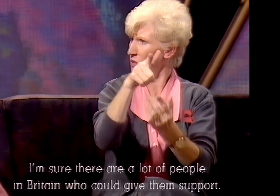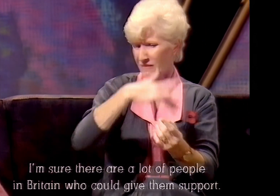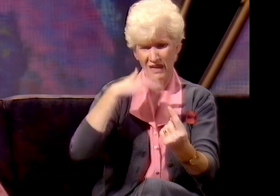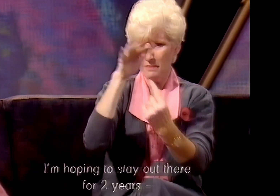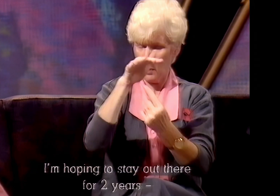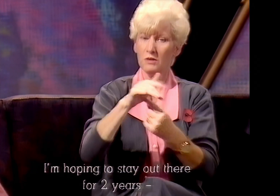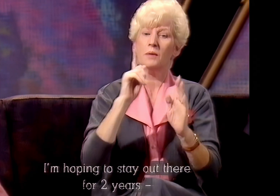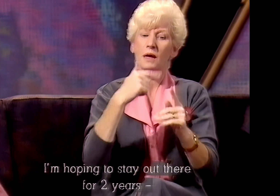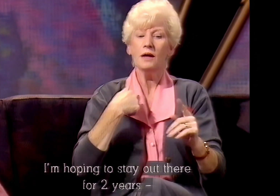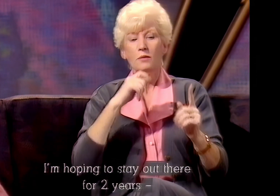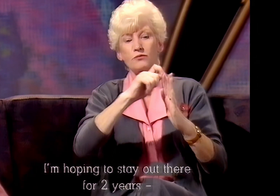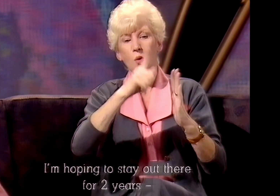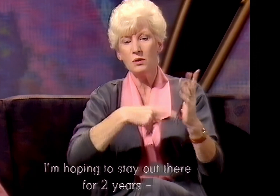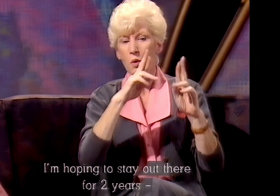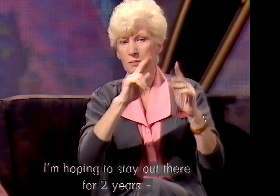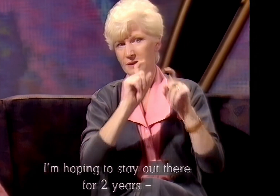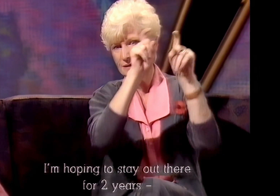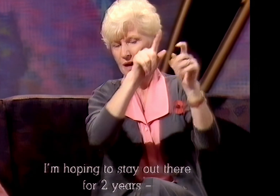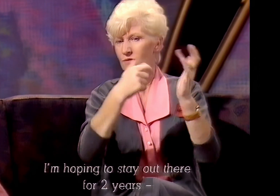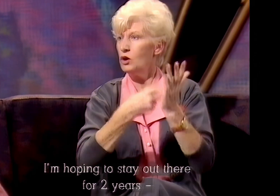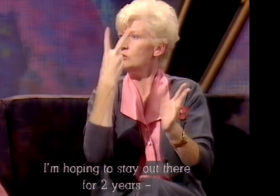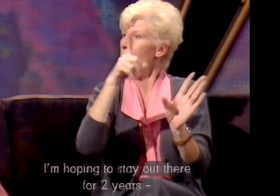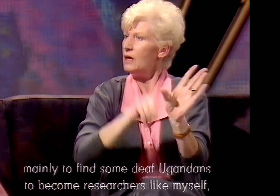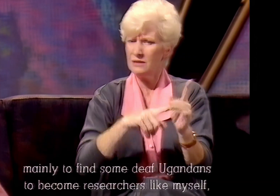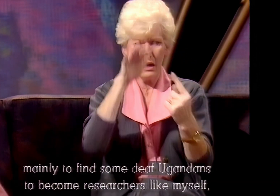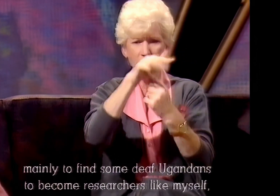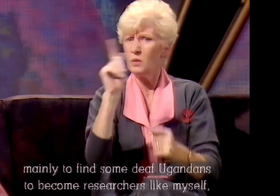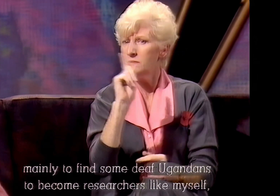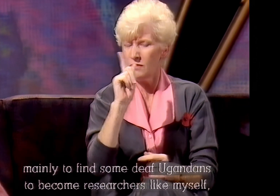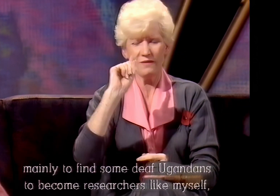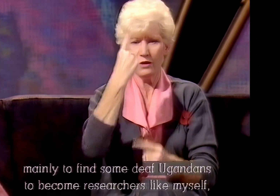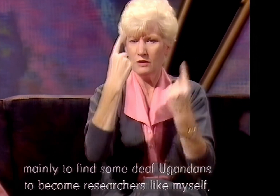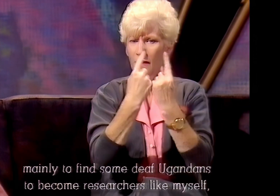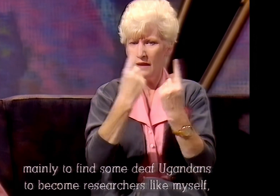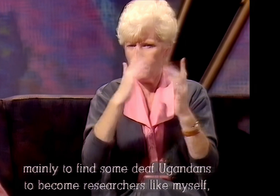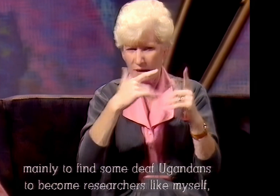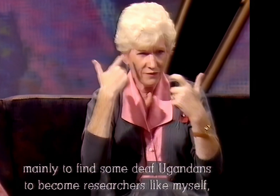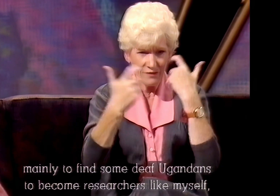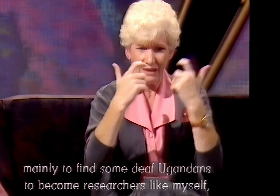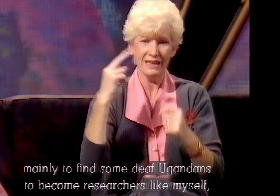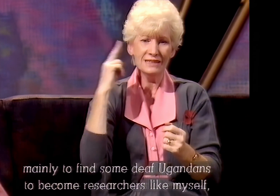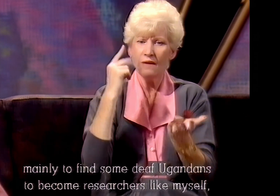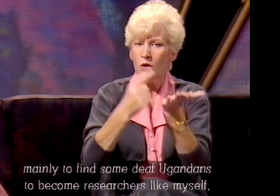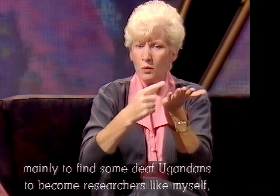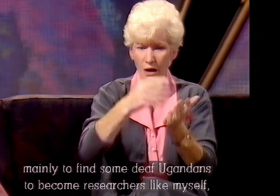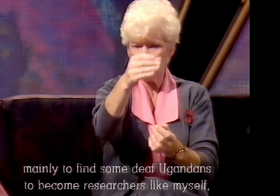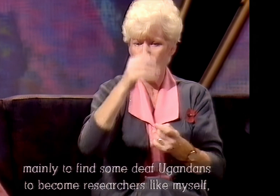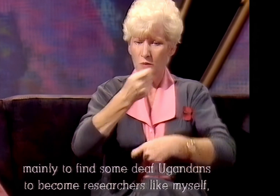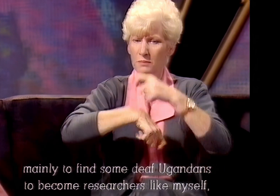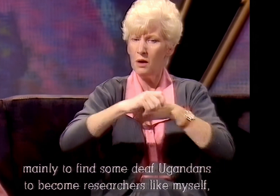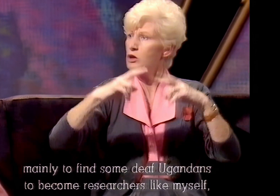And I'm sure there are lots of people in Britain that can give them a lot of help and support. Now, I'm hoping to stay out there for two years.